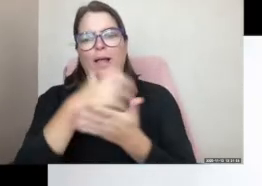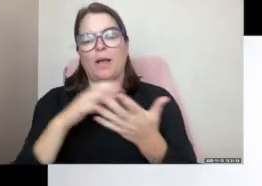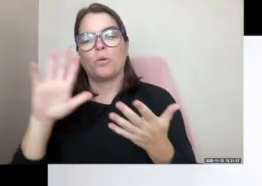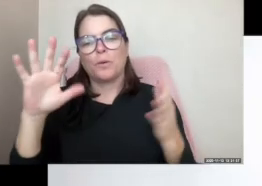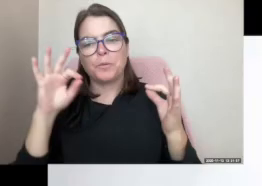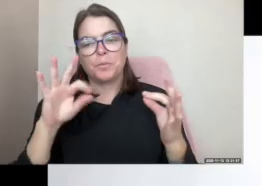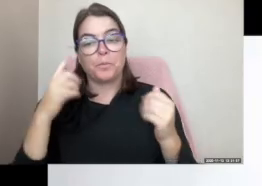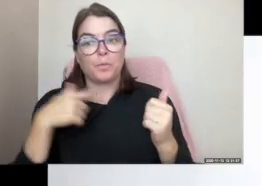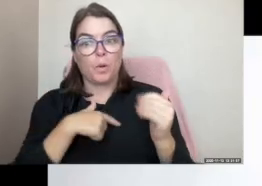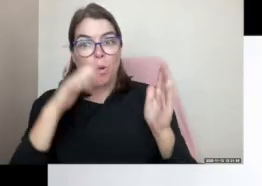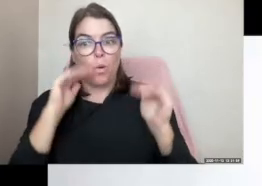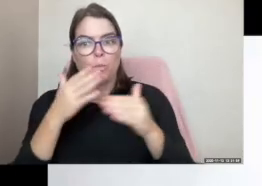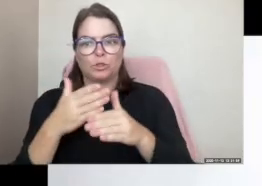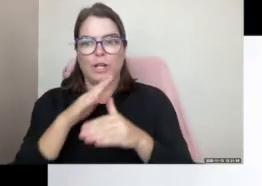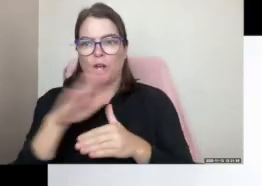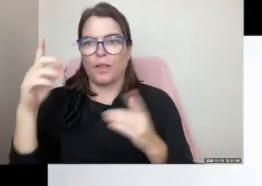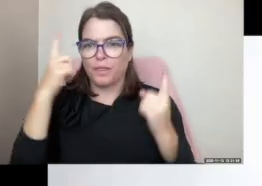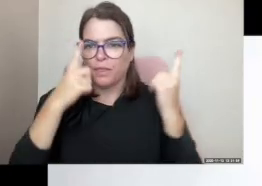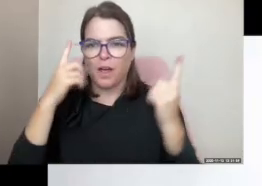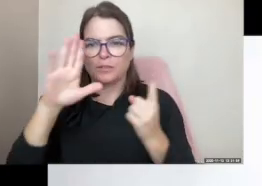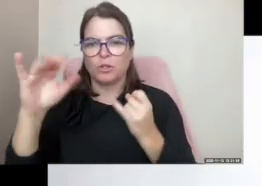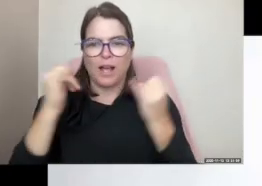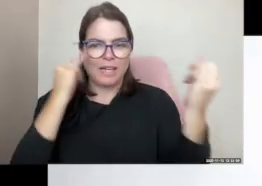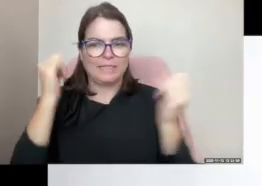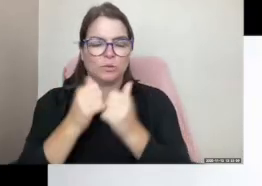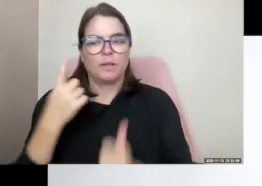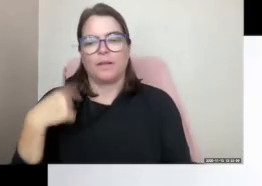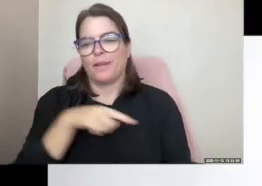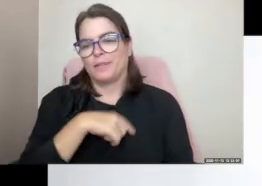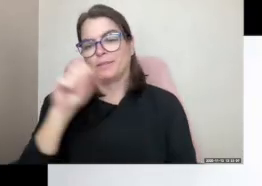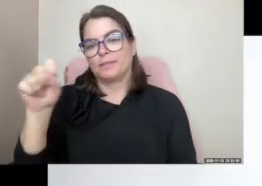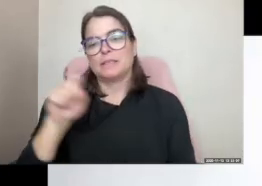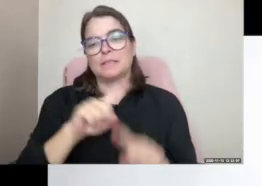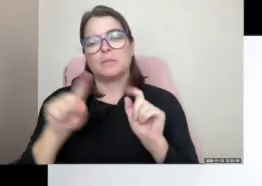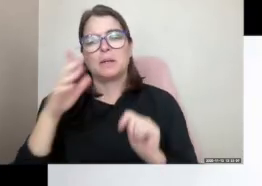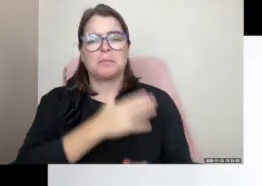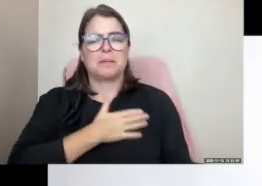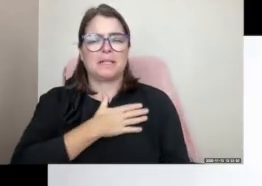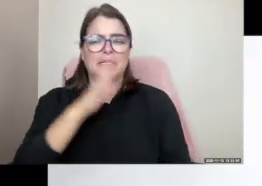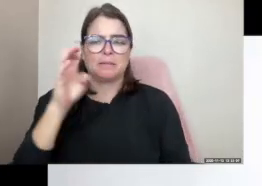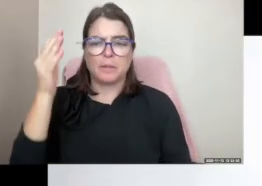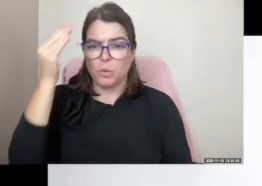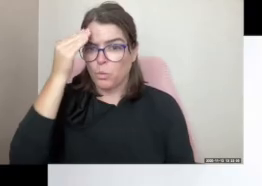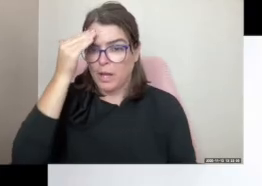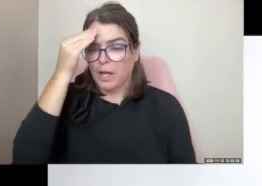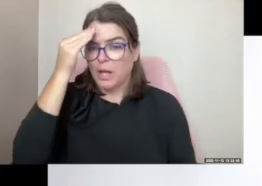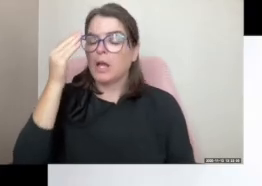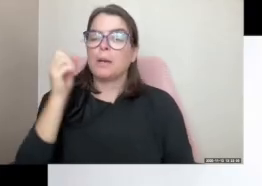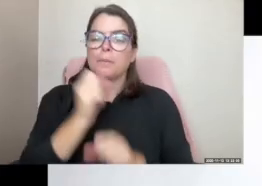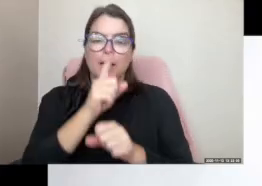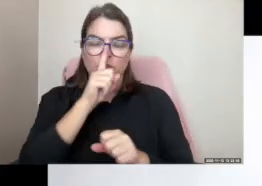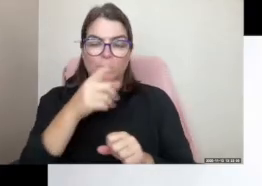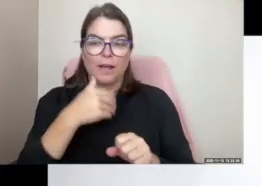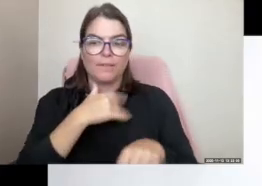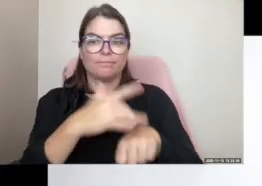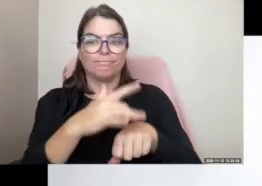make space. If you have a lot to say, that's great. We are looking for your input today, so we're expecting and hoping that you'll share